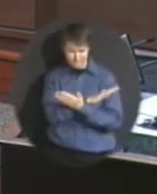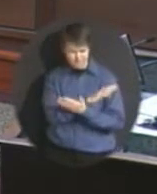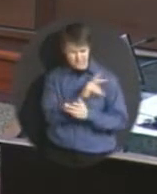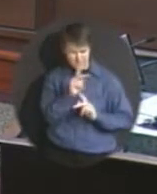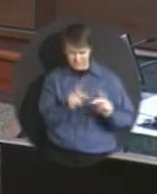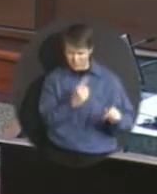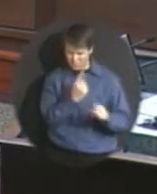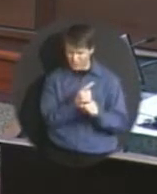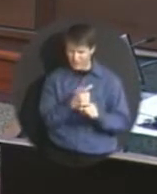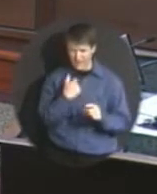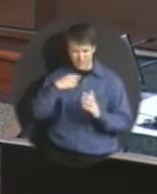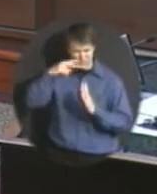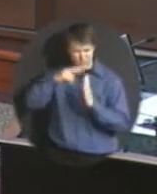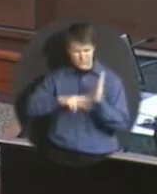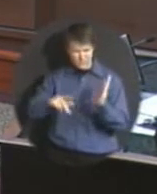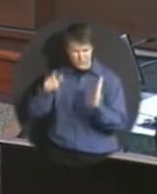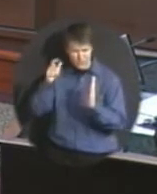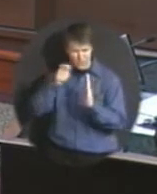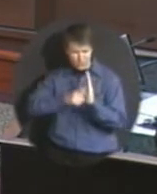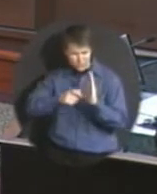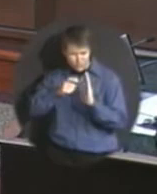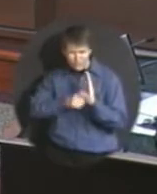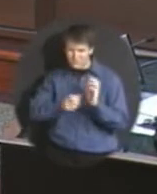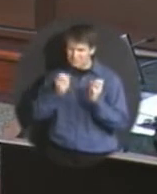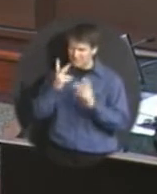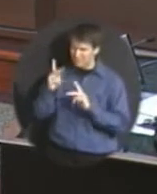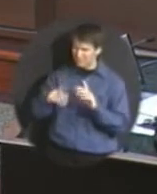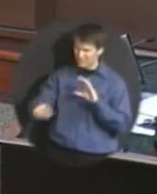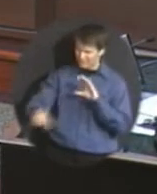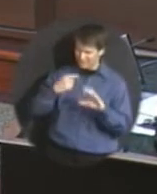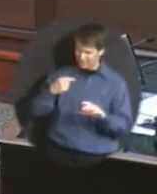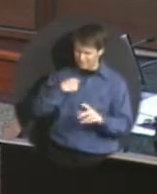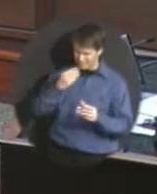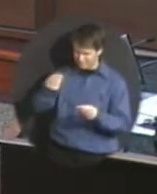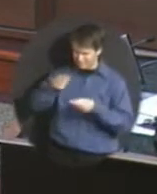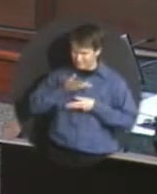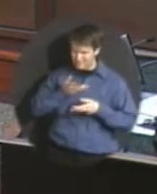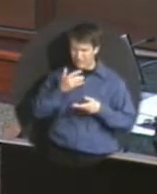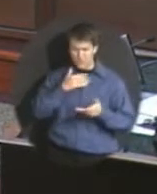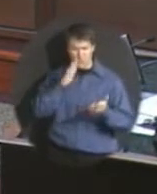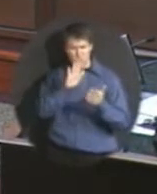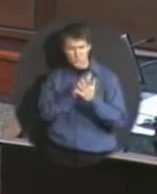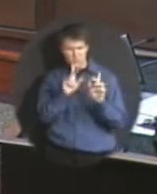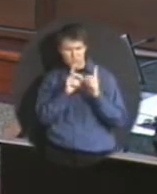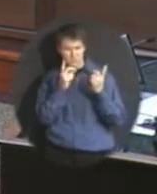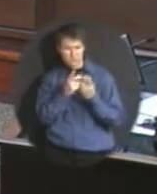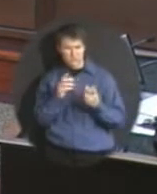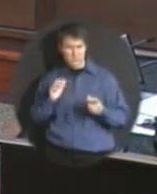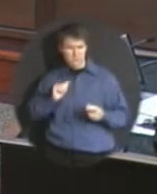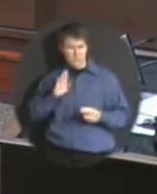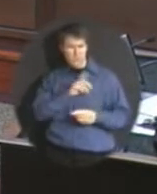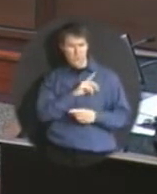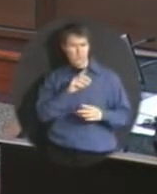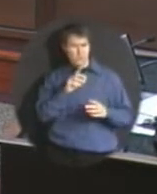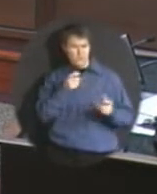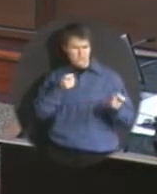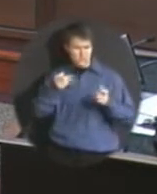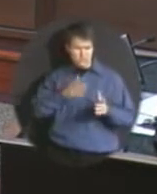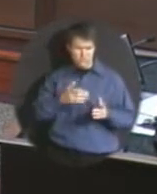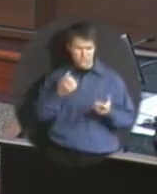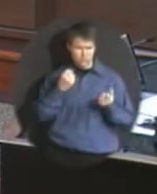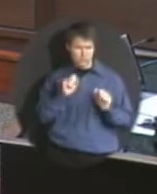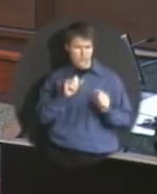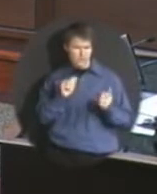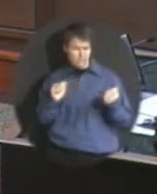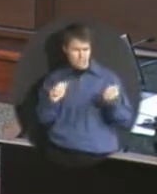I've been reading articles. I've had tons of articles forwarded to me that say that the school districts, school boards, administrators are